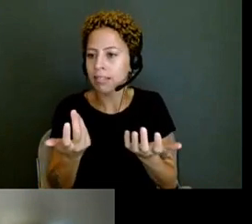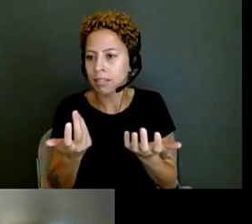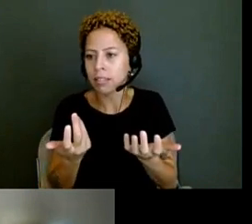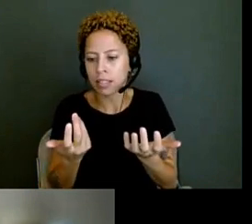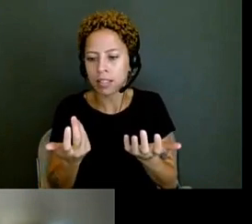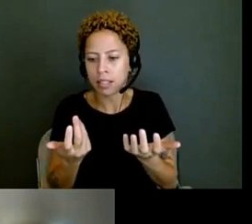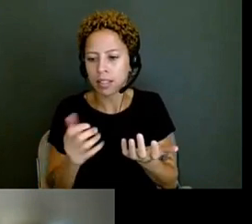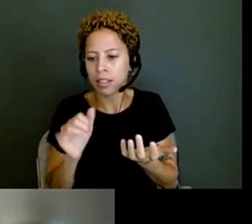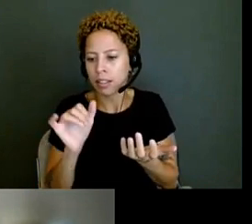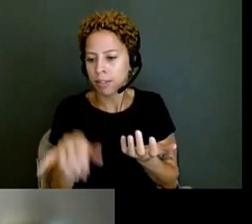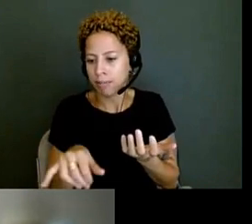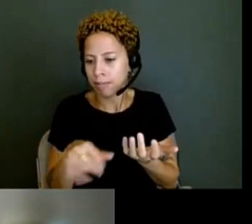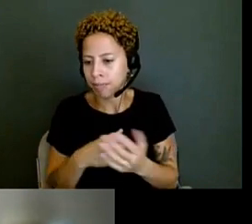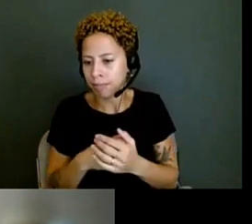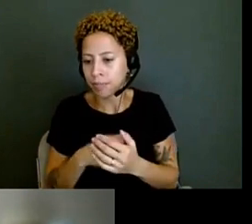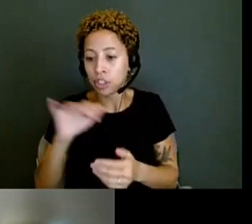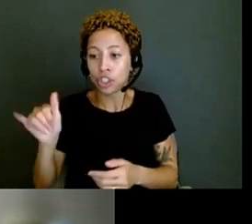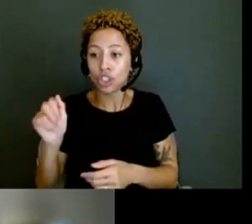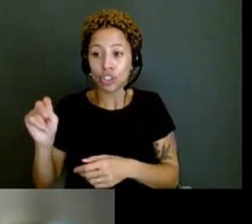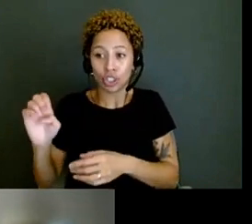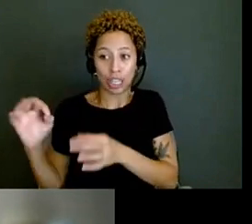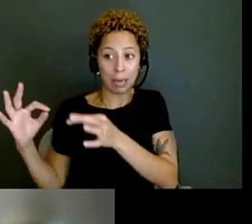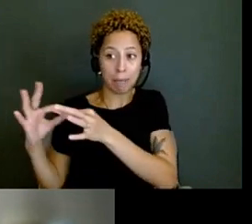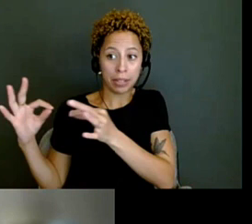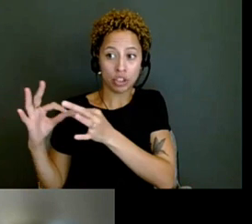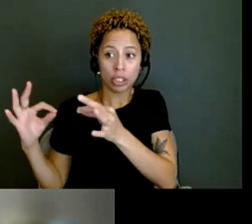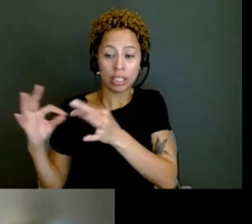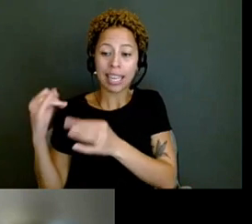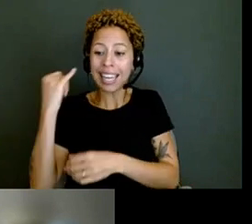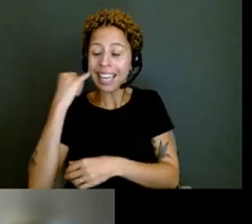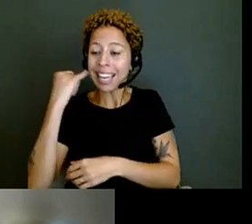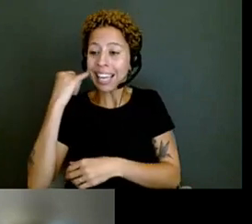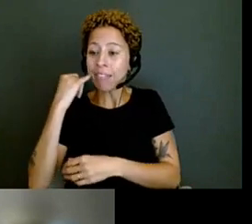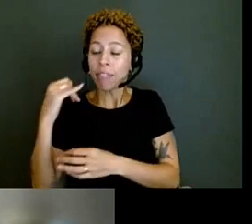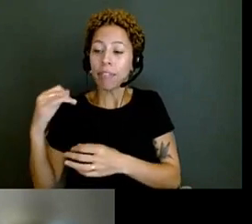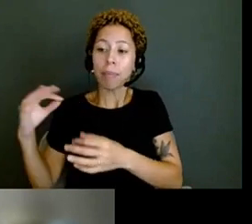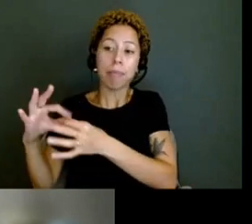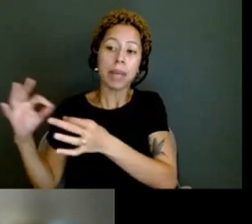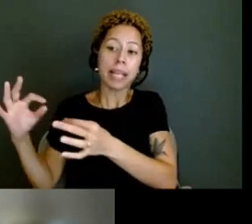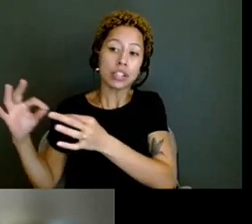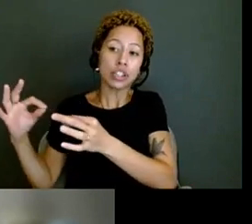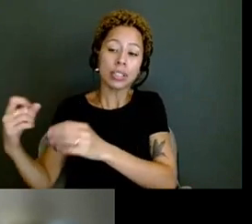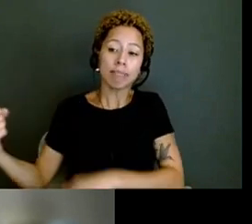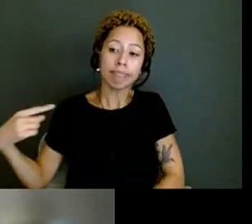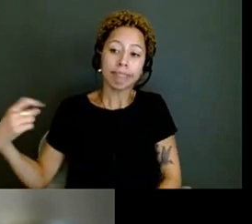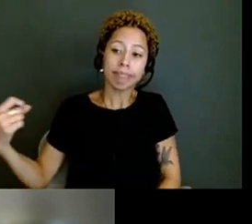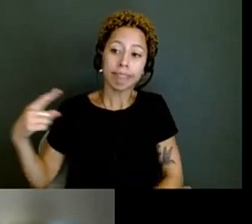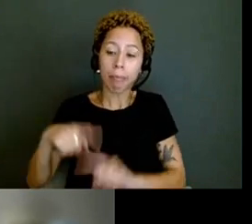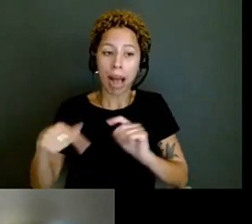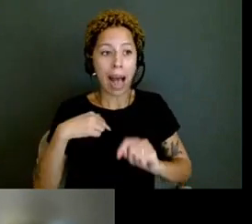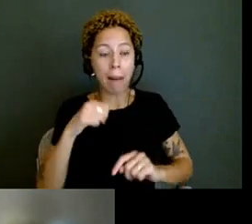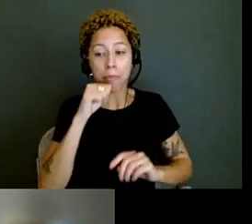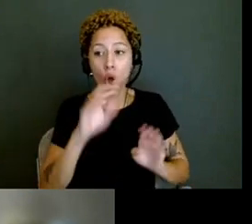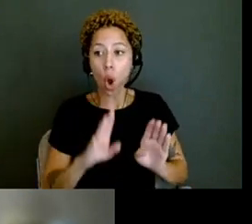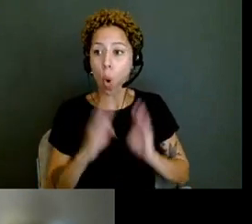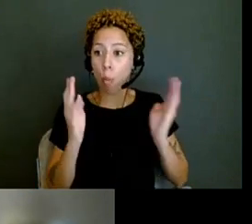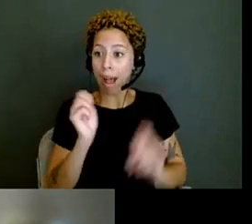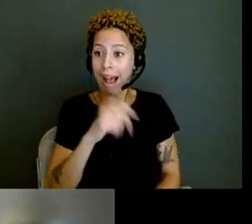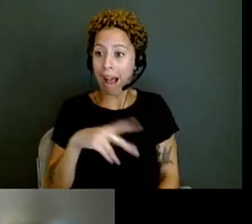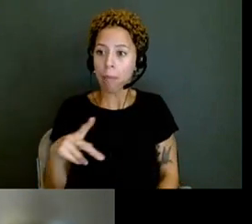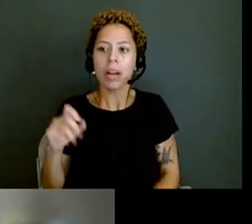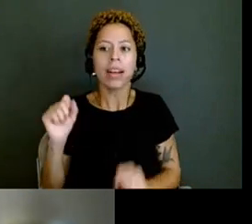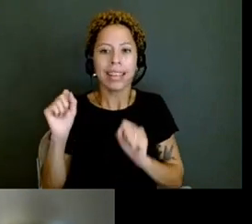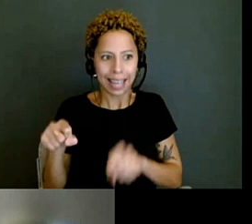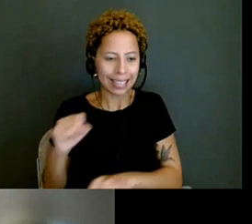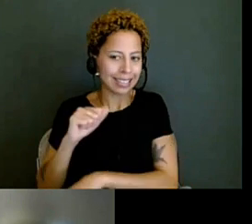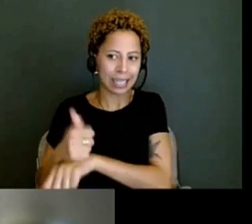about. And what Jane mentioned is that if you're not in the software and new messages arrive, we'll send you an email, or we'll send you a text, or we'll drop if you're